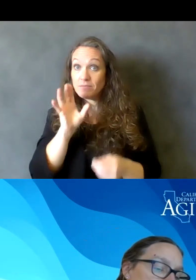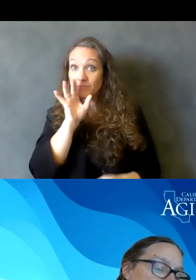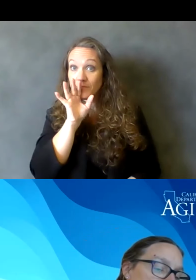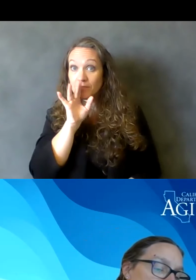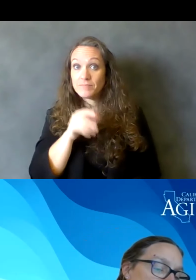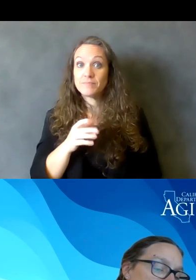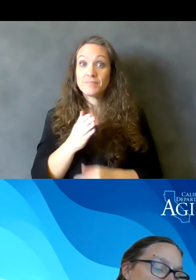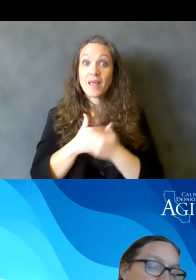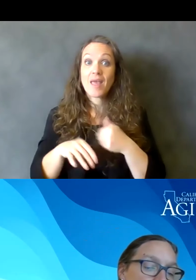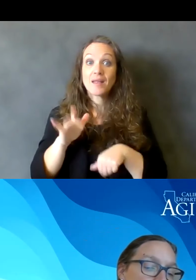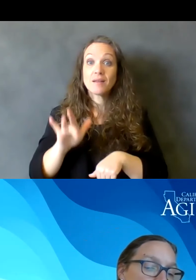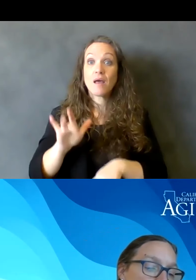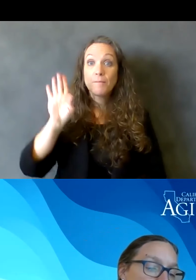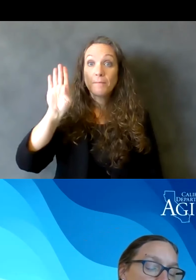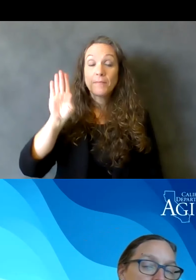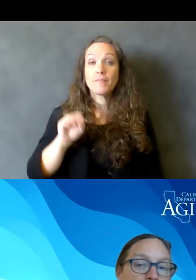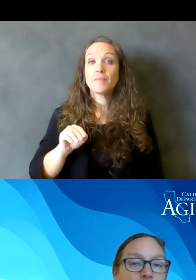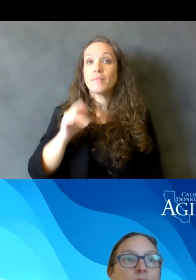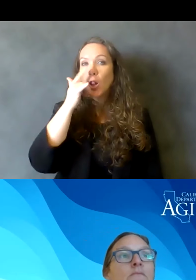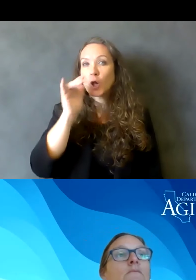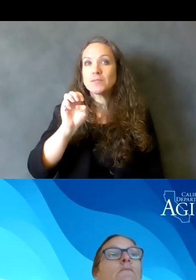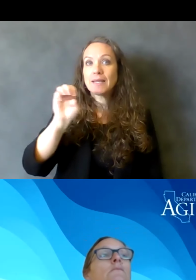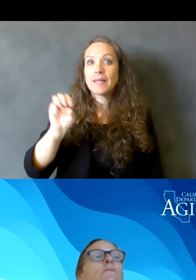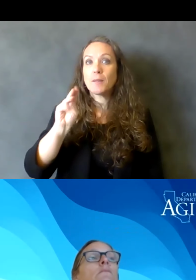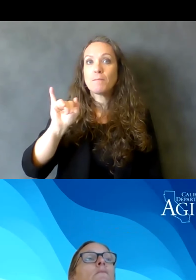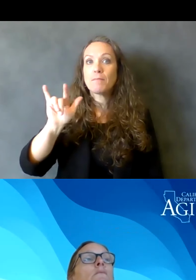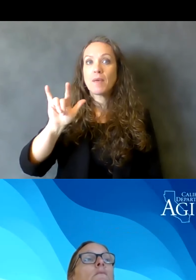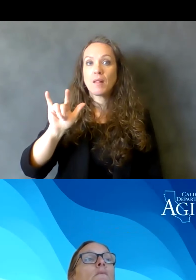their hand up. It's an email at